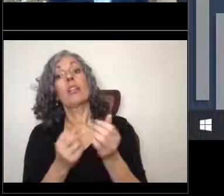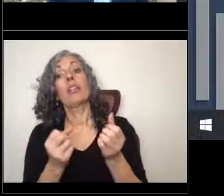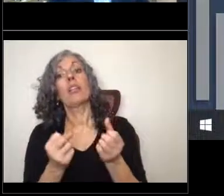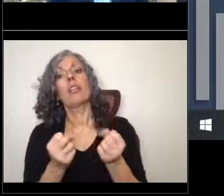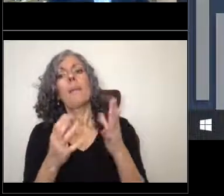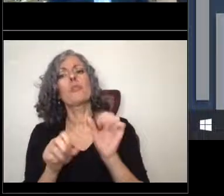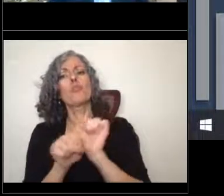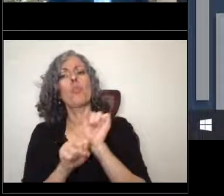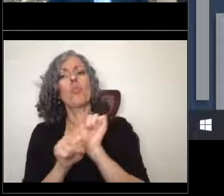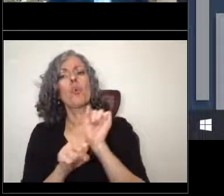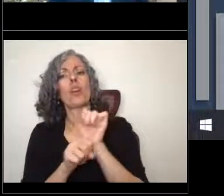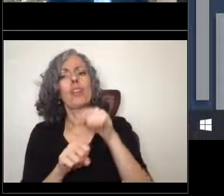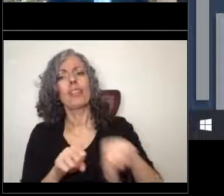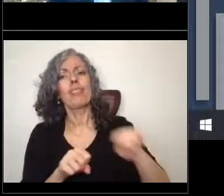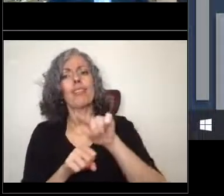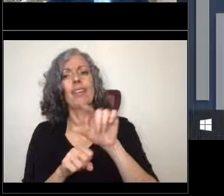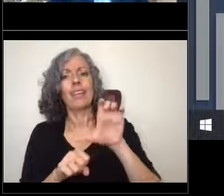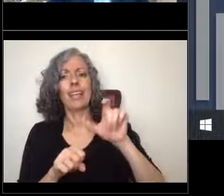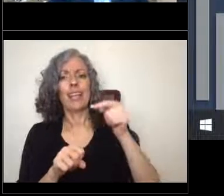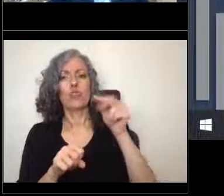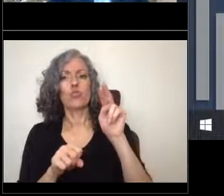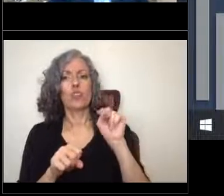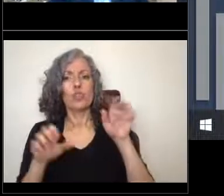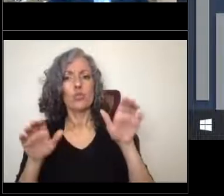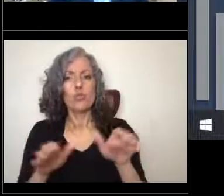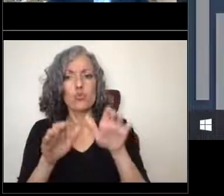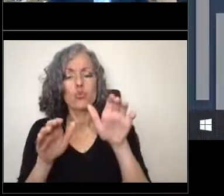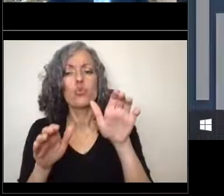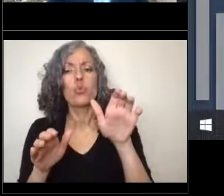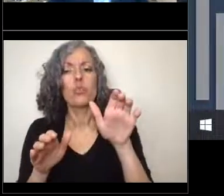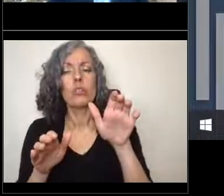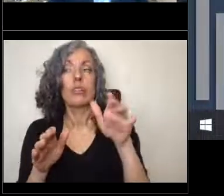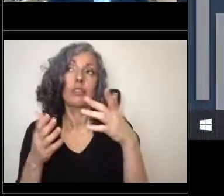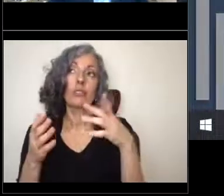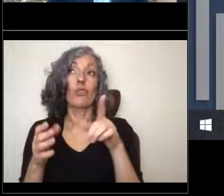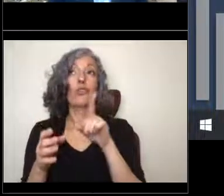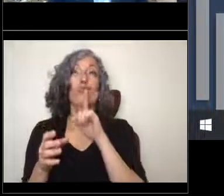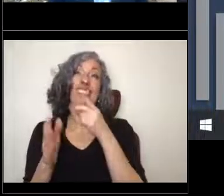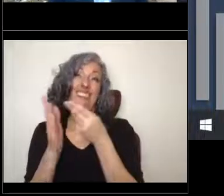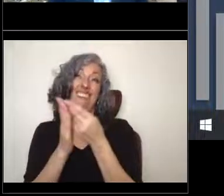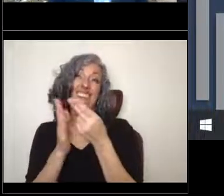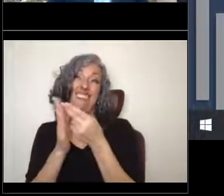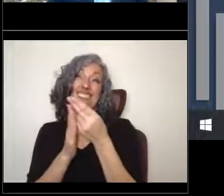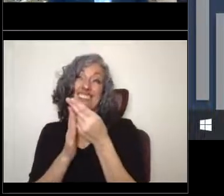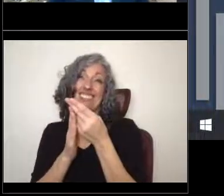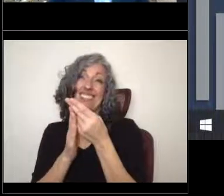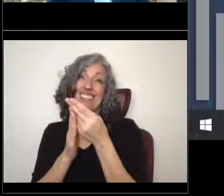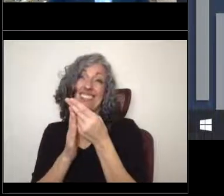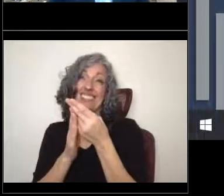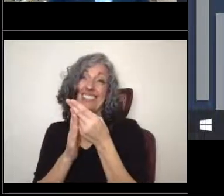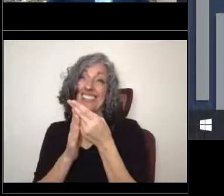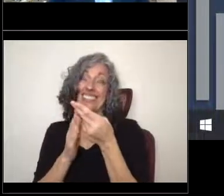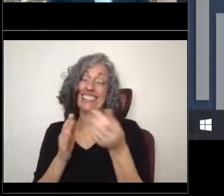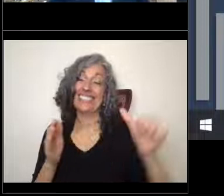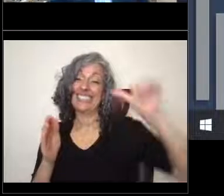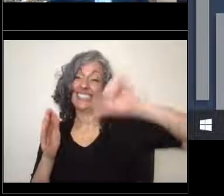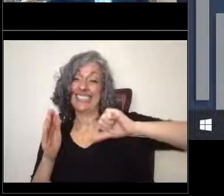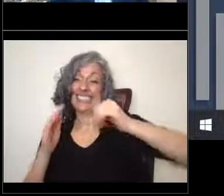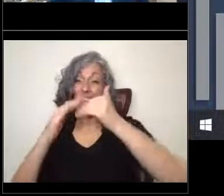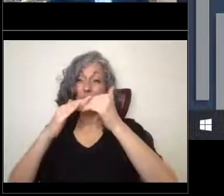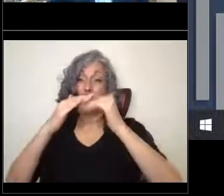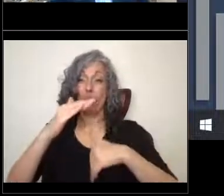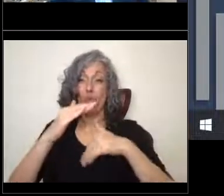is doing is, to put it very diplomatically, subpar. And you're